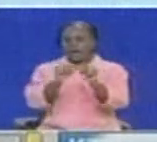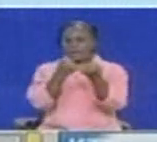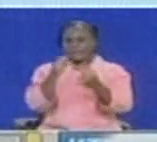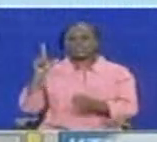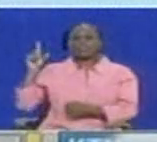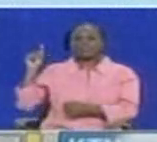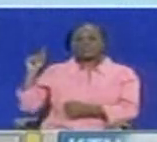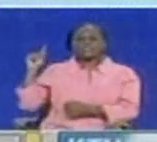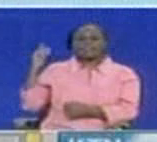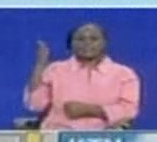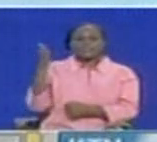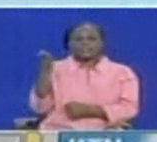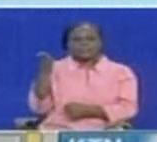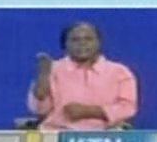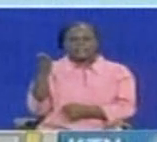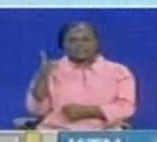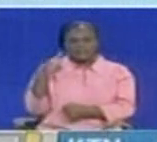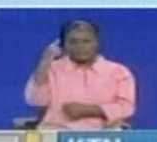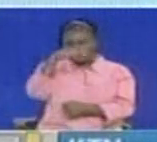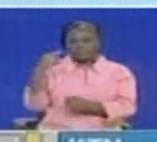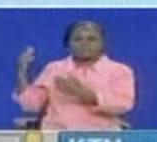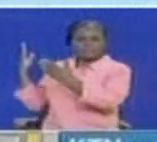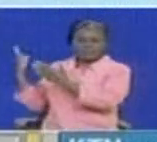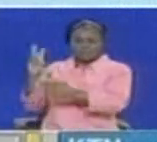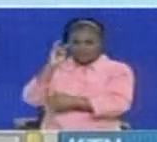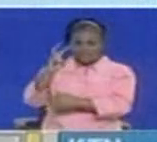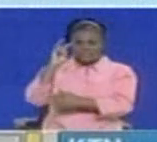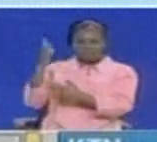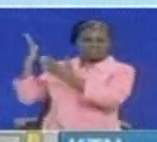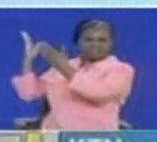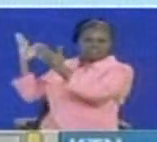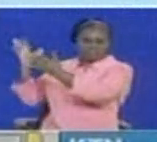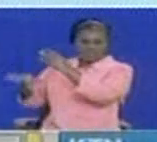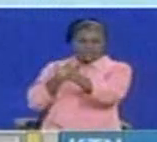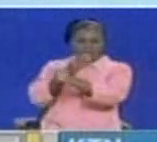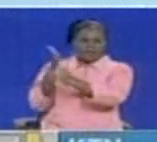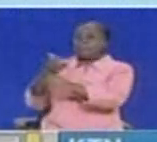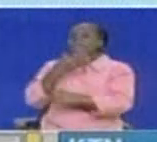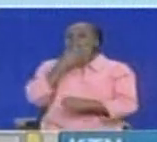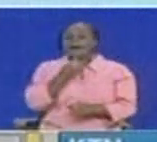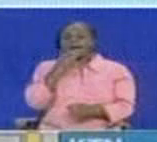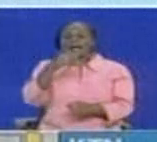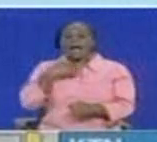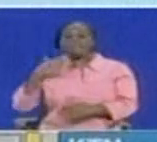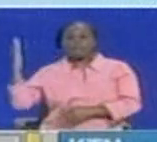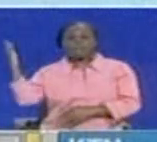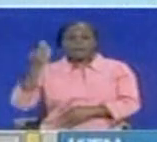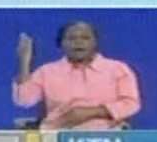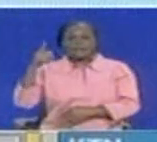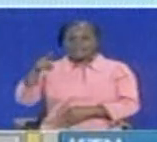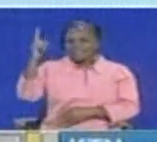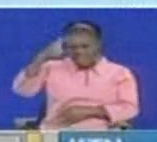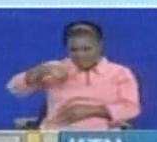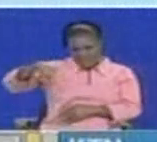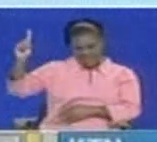Twitter about an image that the image you're seeing now on our video on here about this particular man who's holding a panga. That's right.